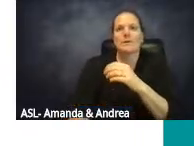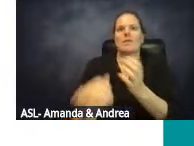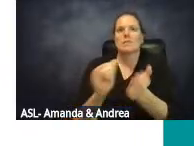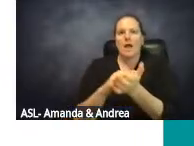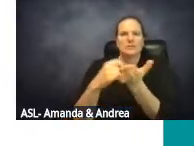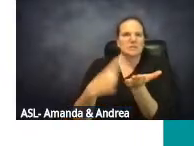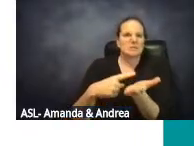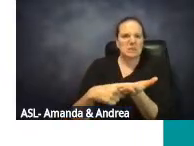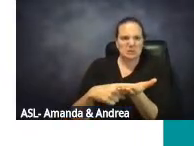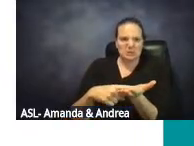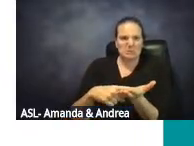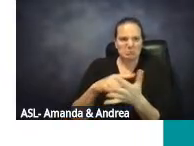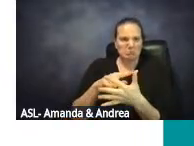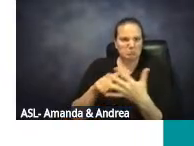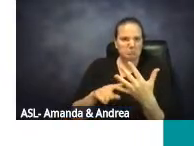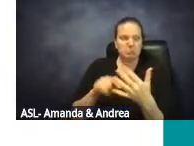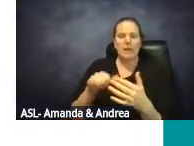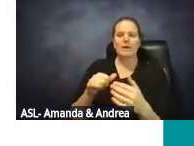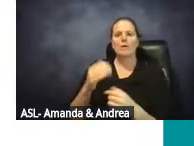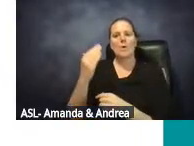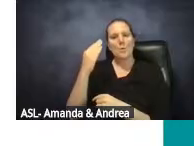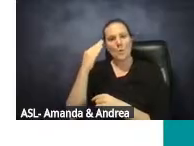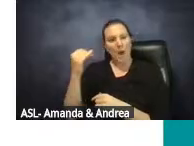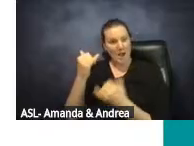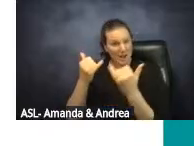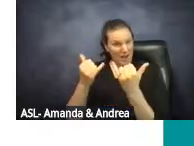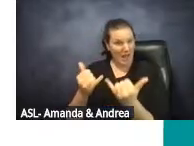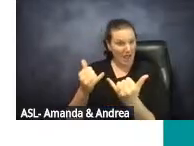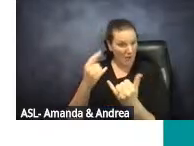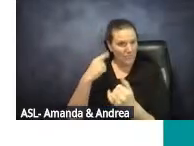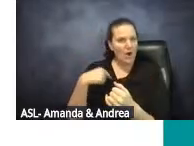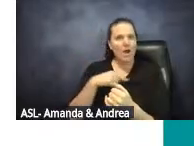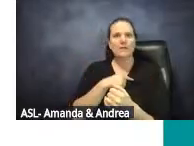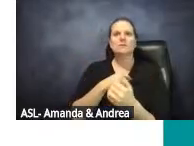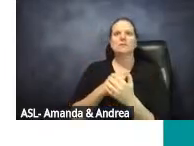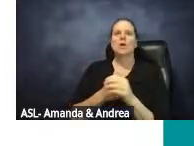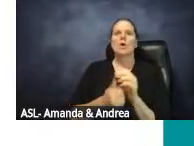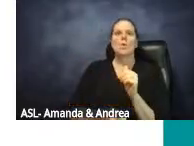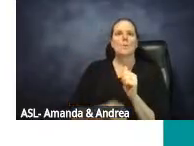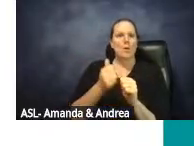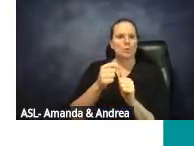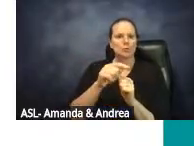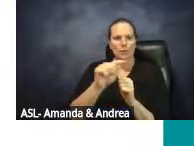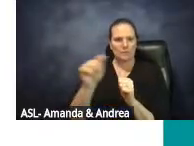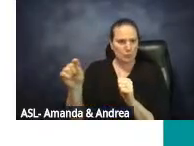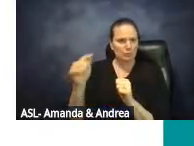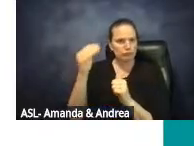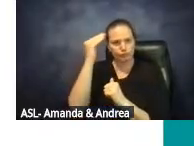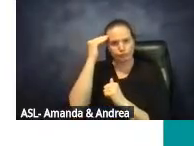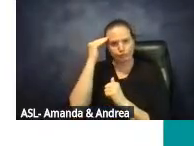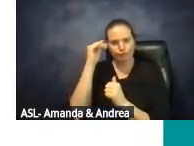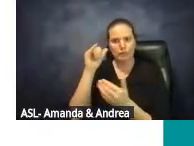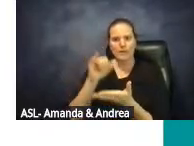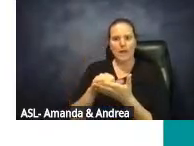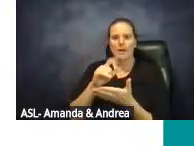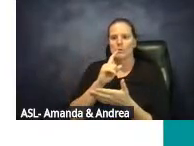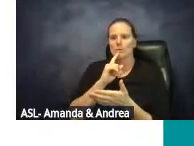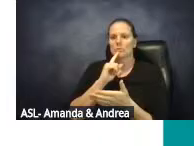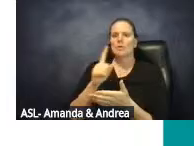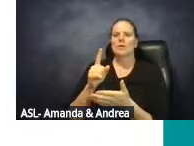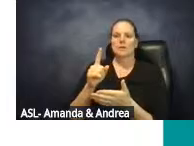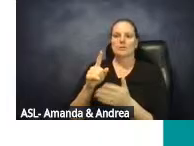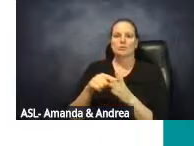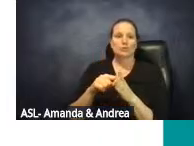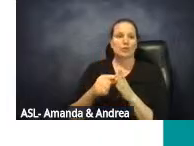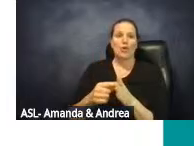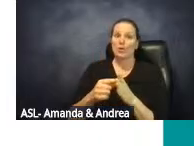that. And the why now for us is, I think most of you are aware that we're really starting